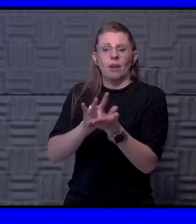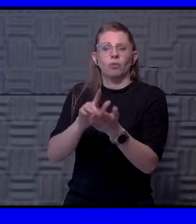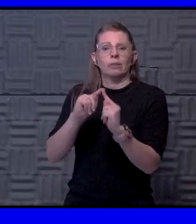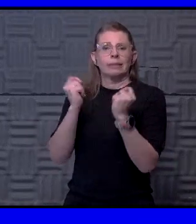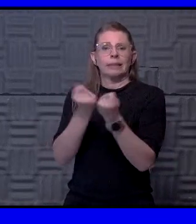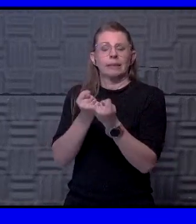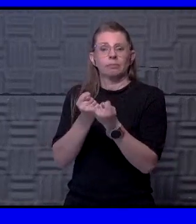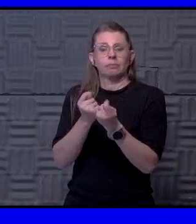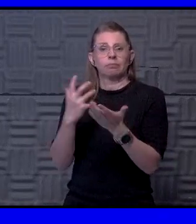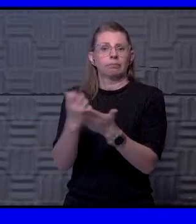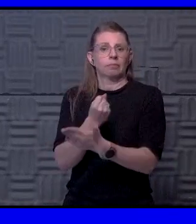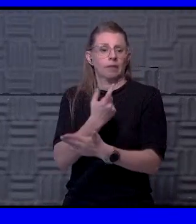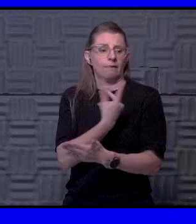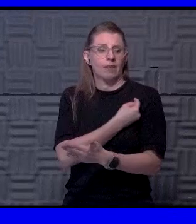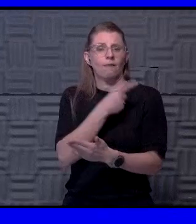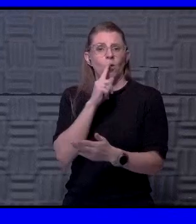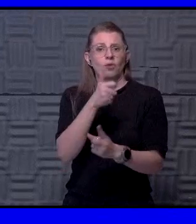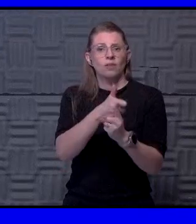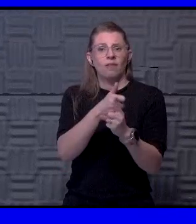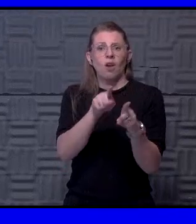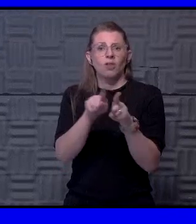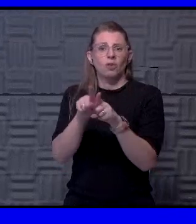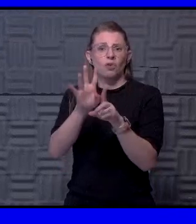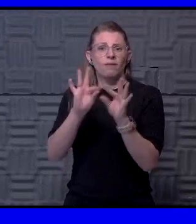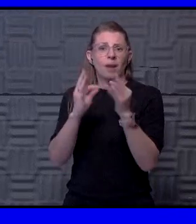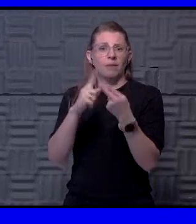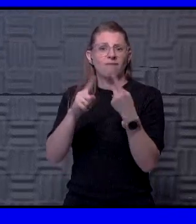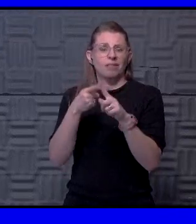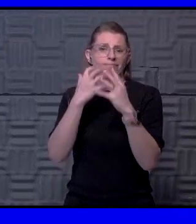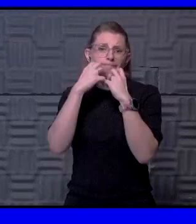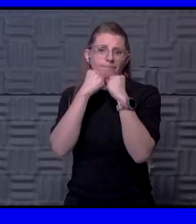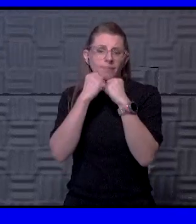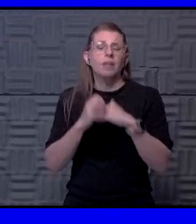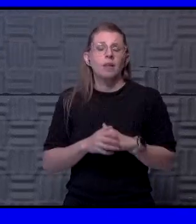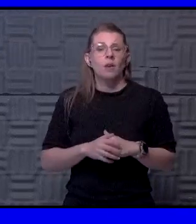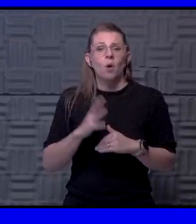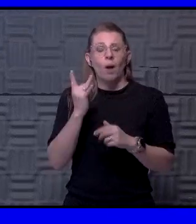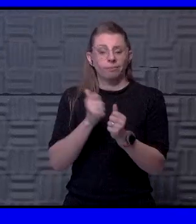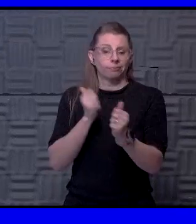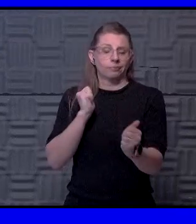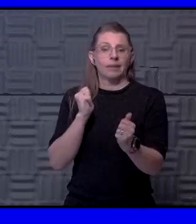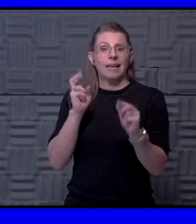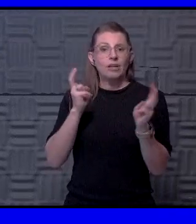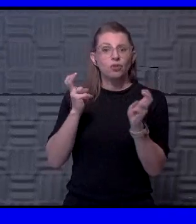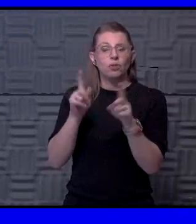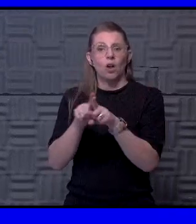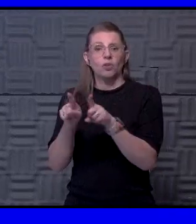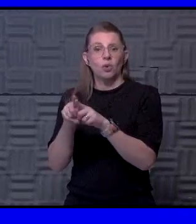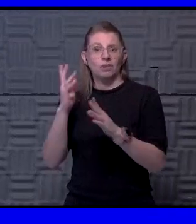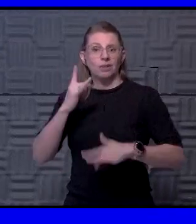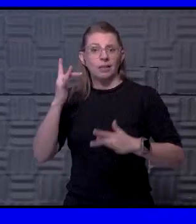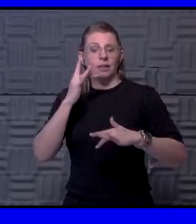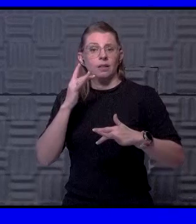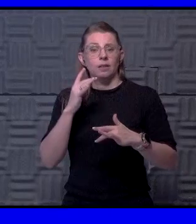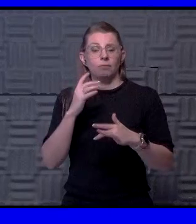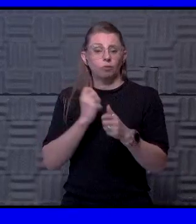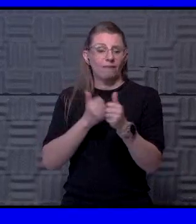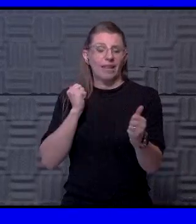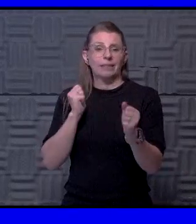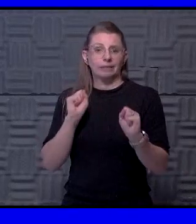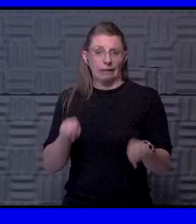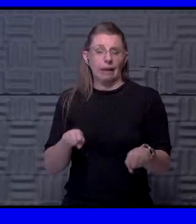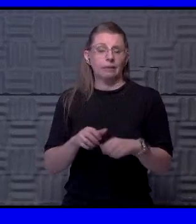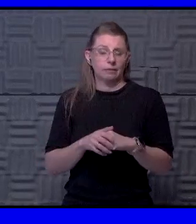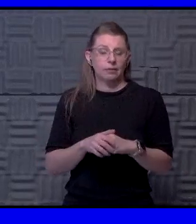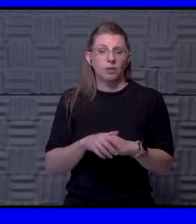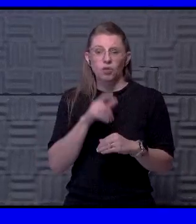vaccinations for you and your loved ones to help prevent issues or diseases that can otherwise be preventable, so you don't have to be dealing with those down the